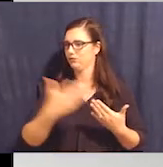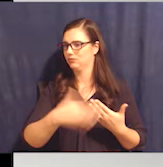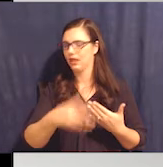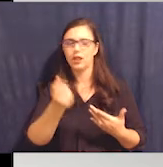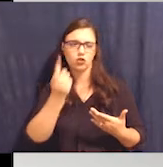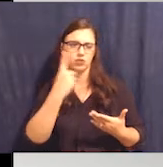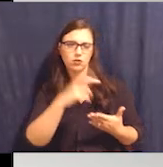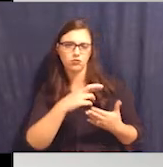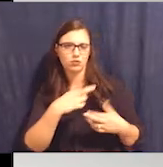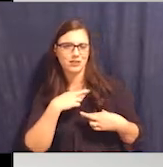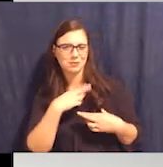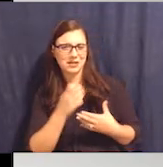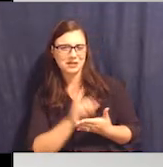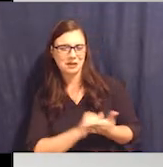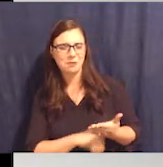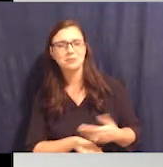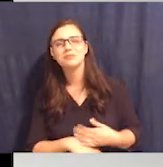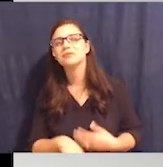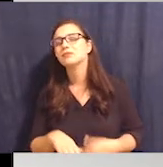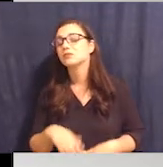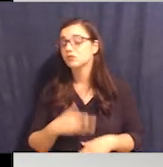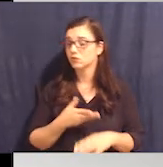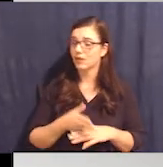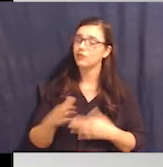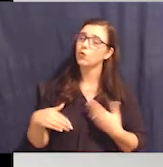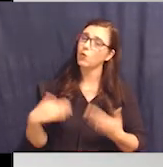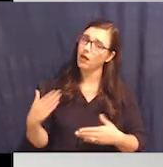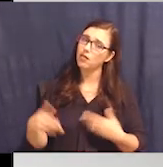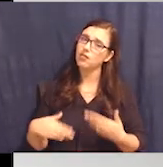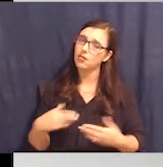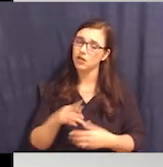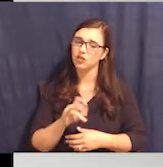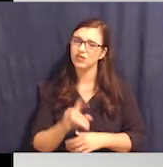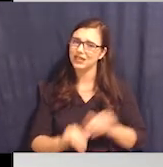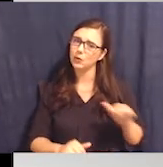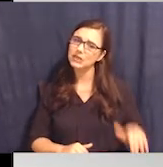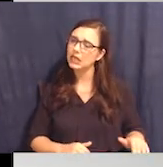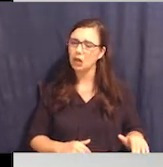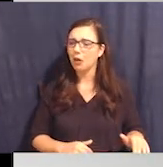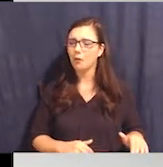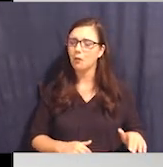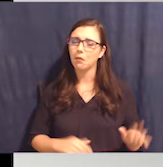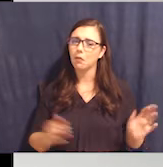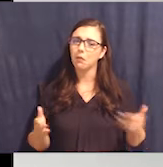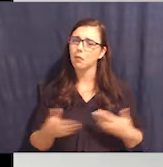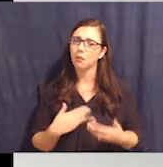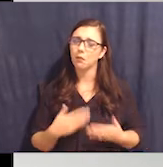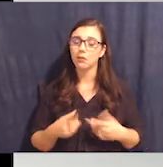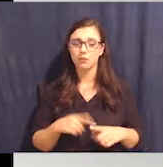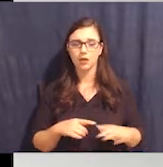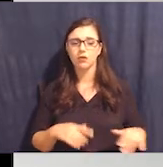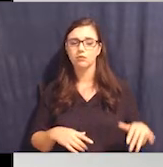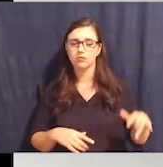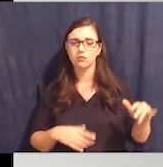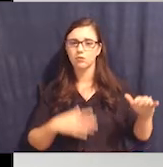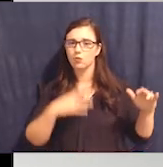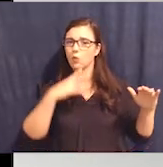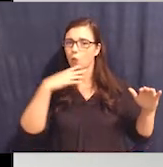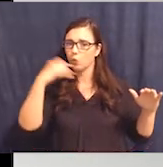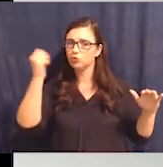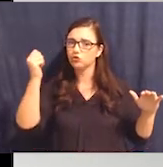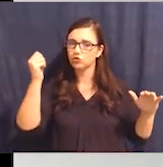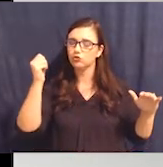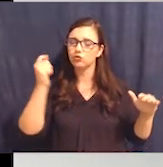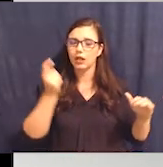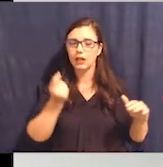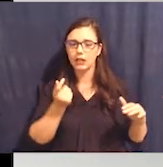account forever, and they understand retirement accounts. And after a while, you know, when Ricky was little, it wasn't so much of an issue, but as he got